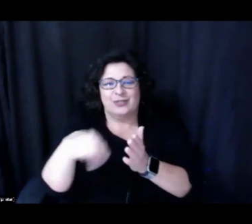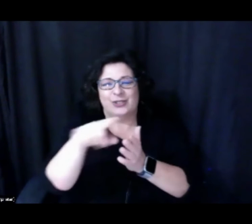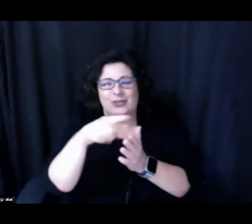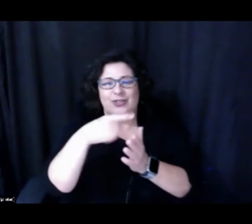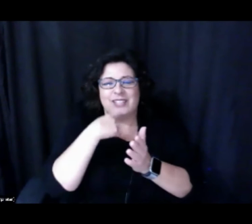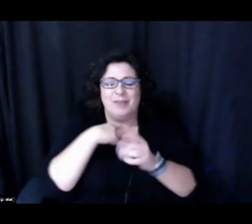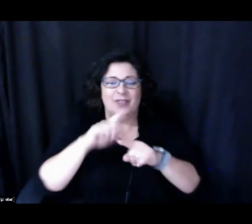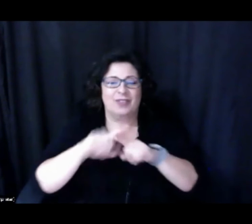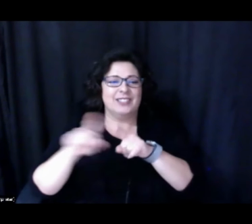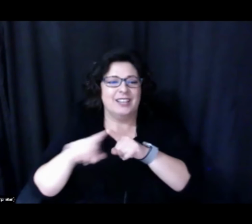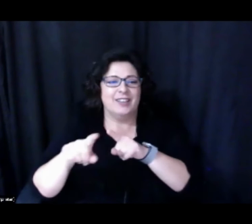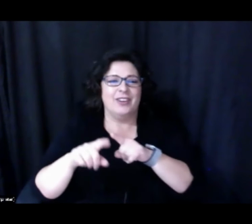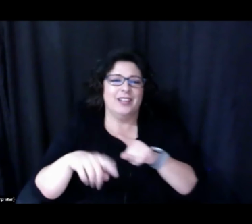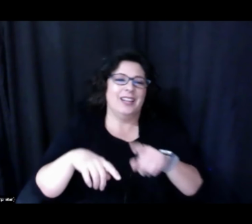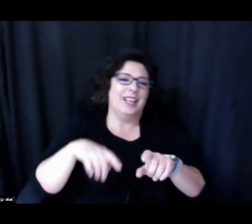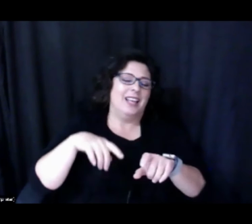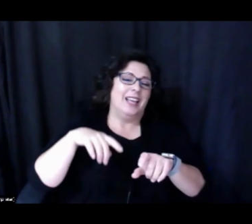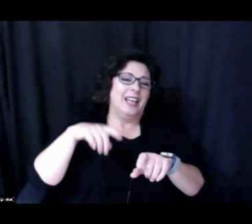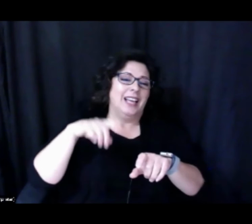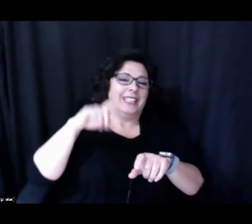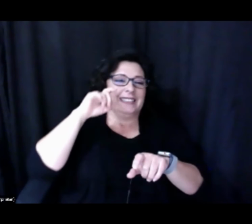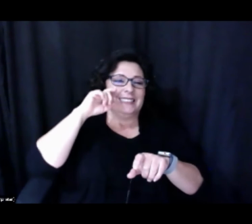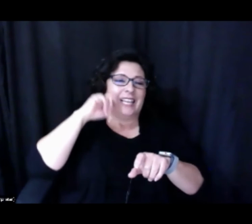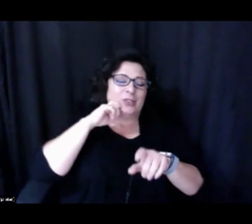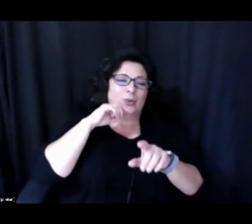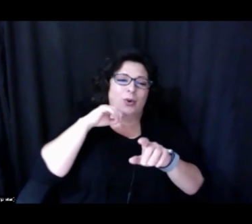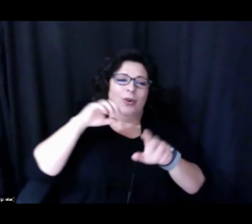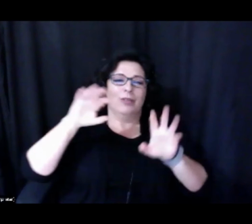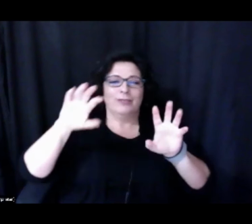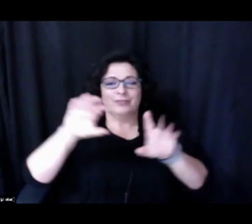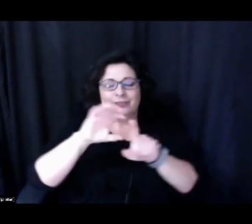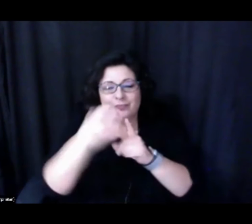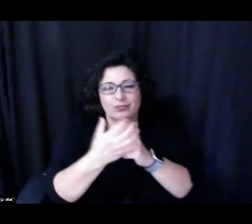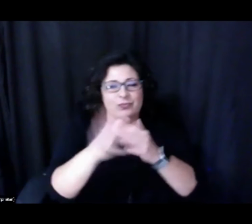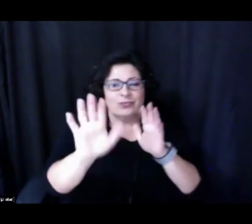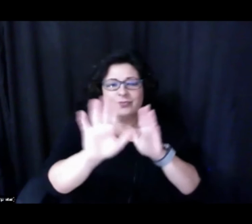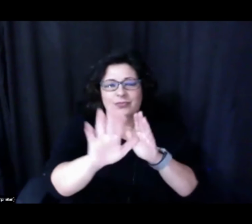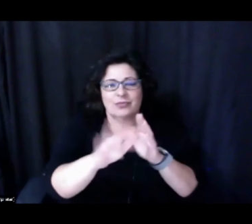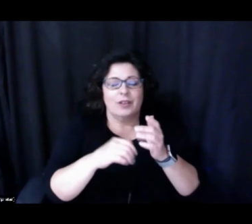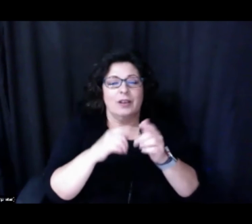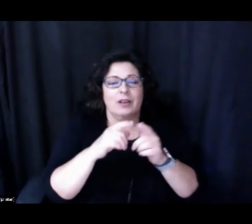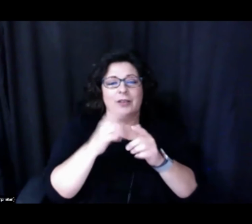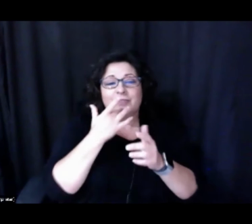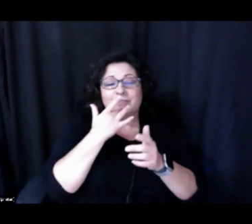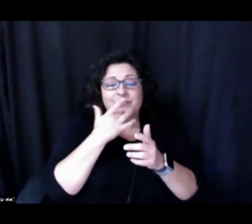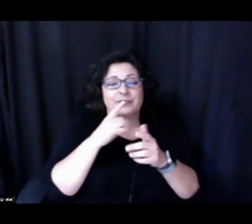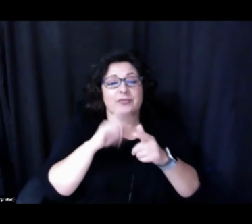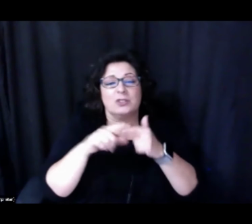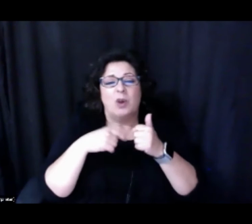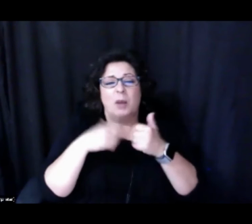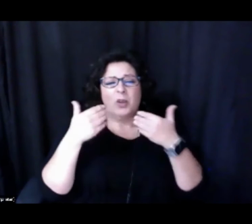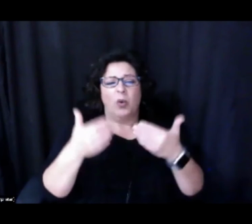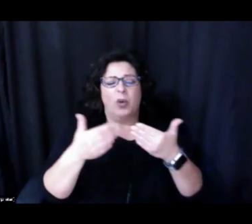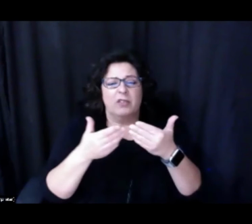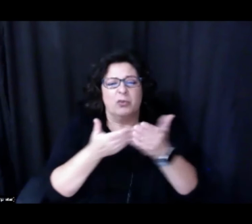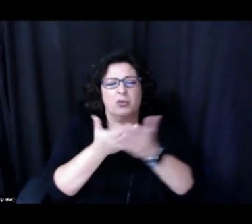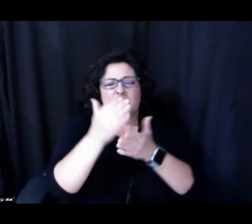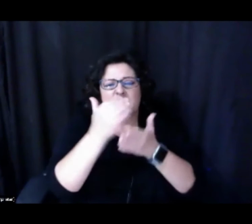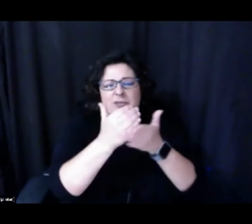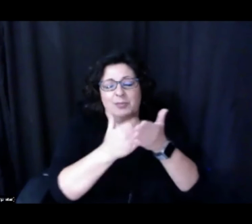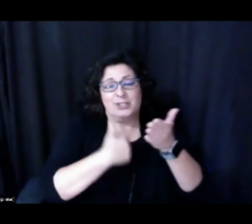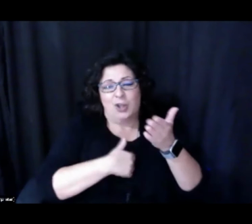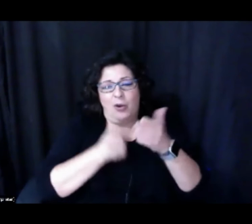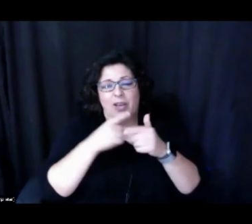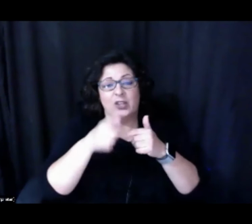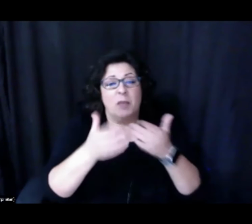some different sexual orientations you'd heard, but I forgot to put them on clicks, so sorry about that. So I'll just go through some of these. And now